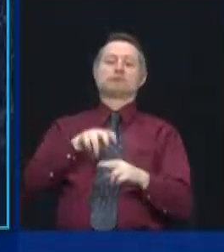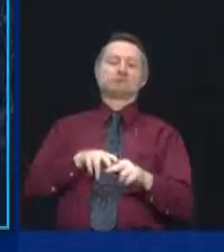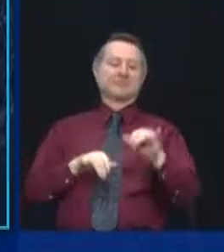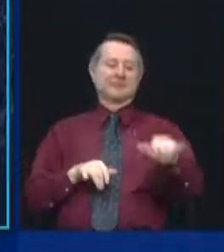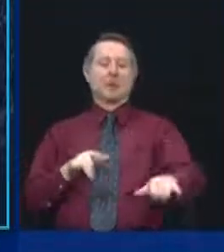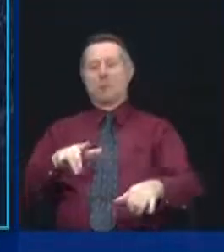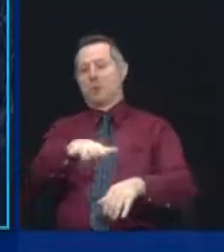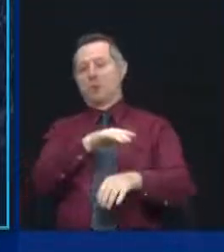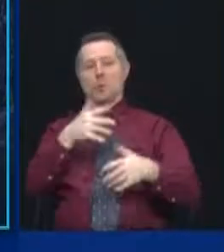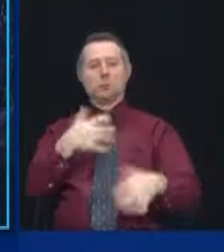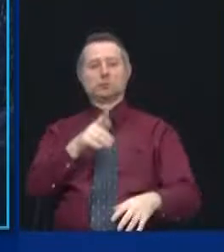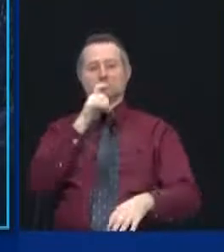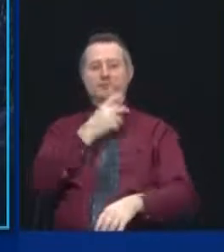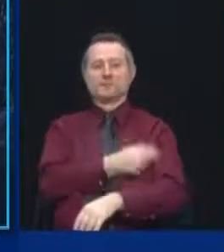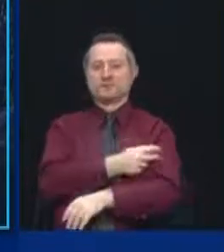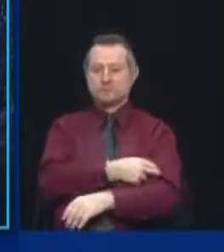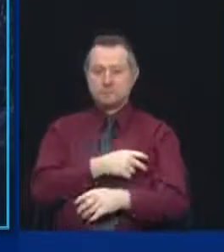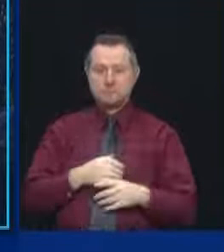Added advantage.